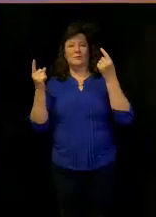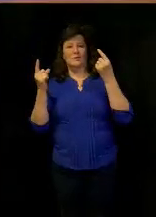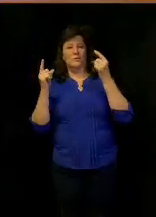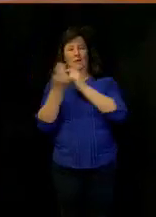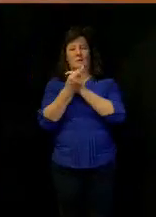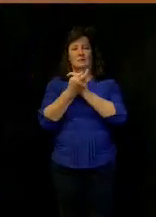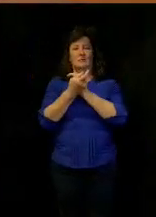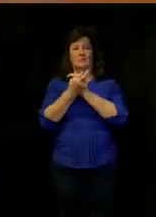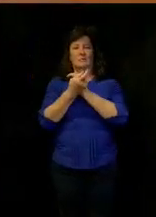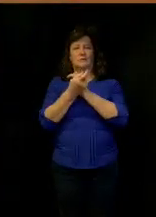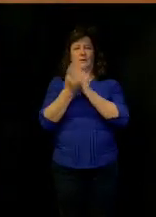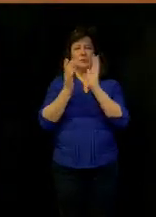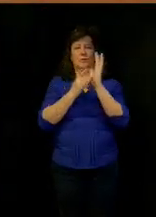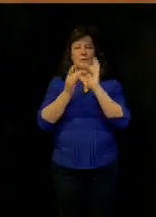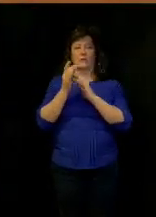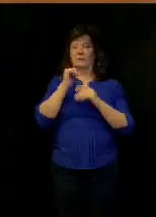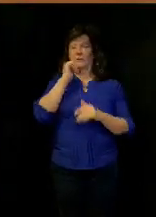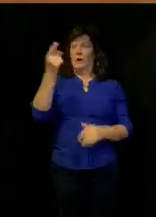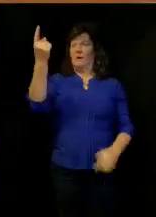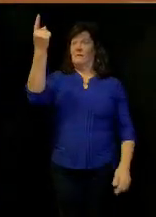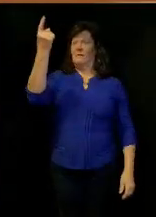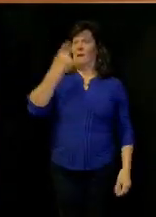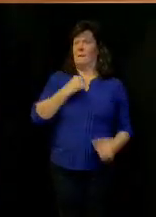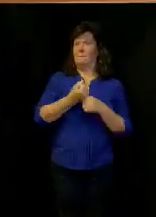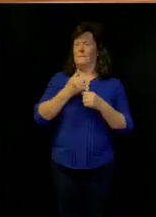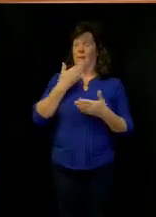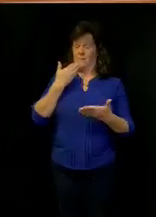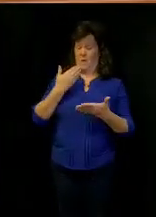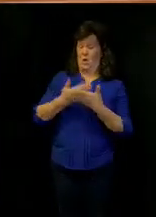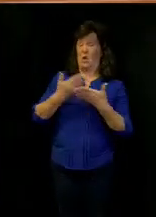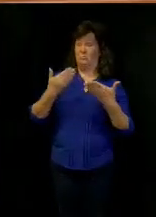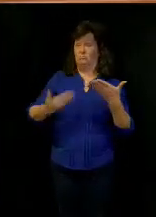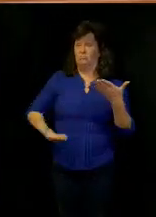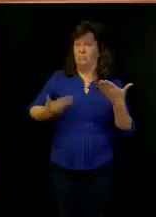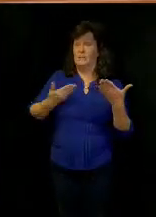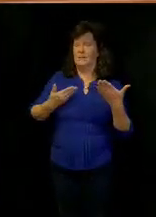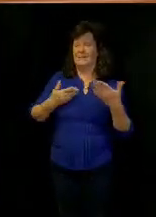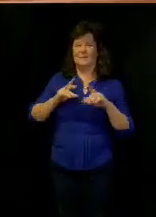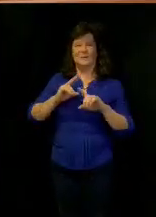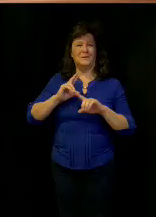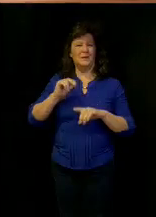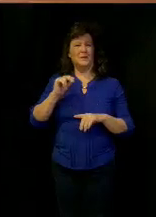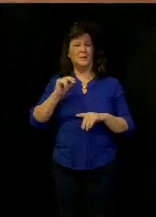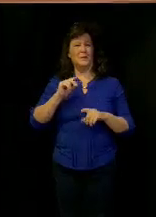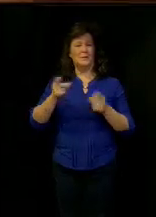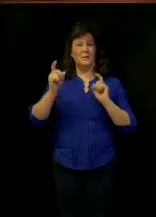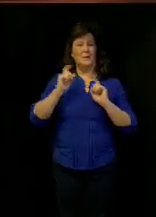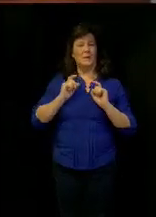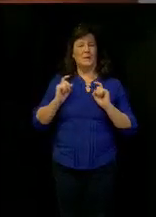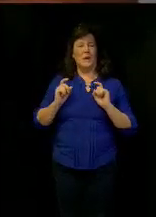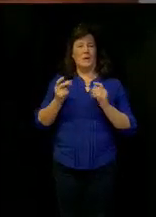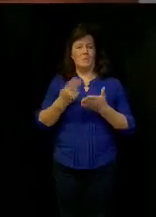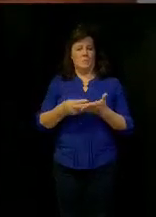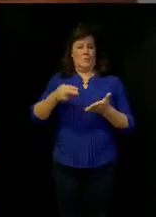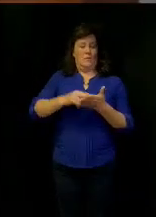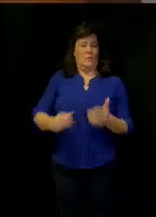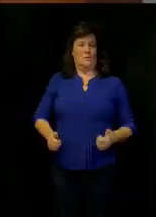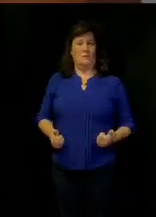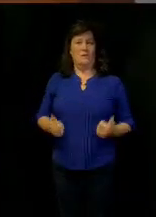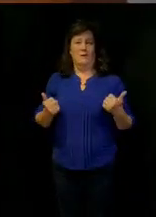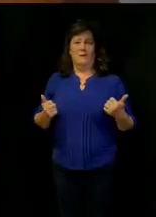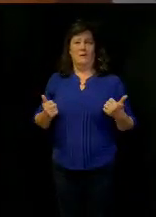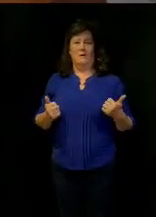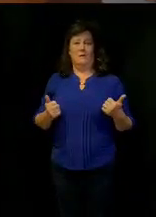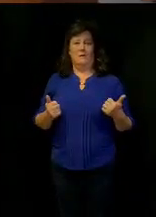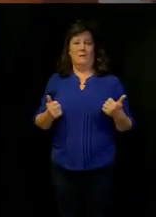good. He came to resurrect me and give me life. And because of that resurrection life,